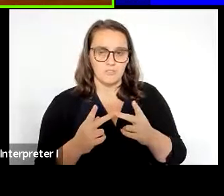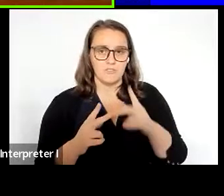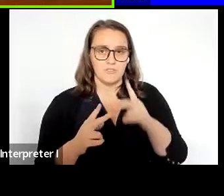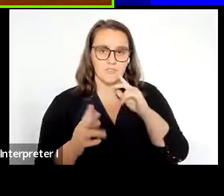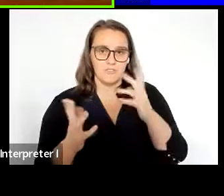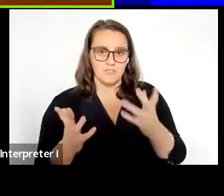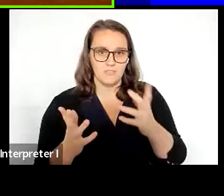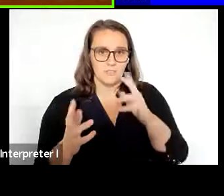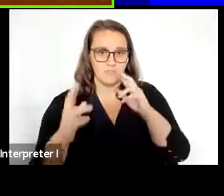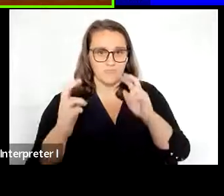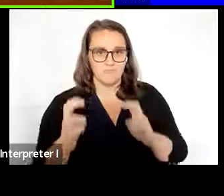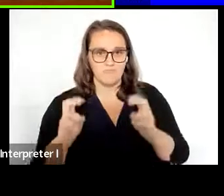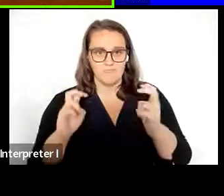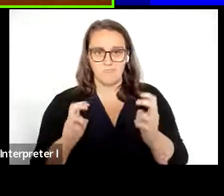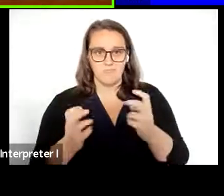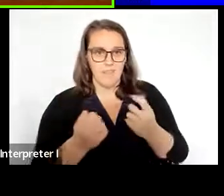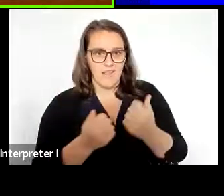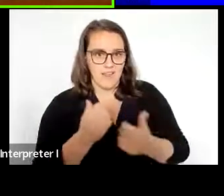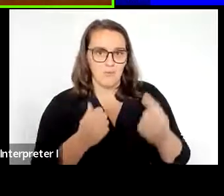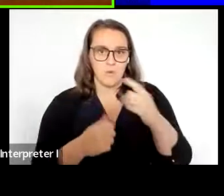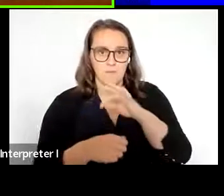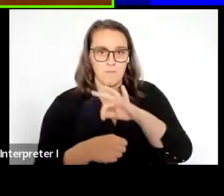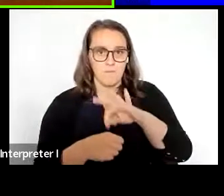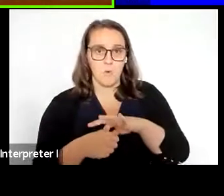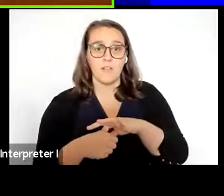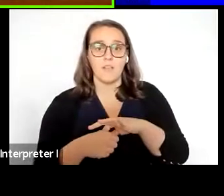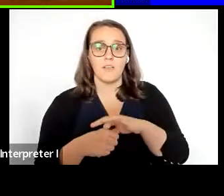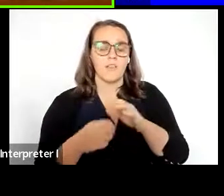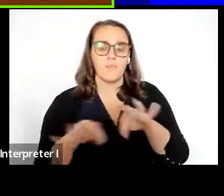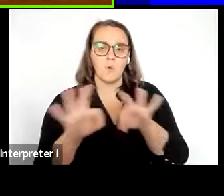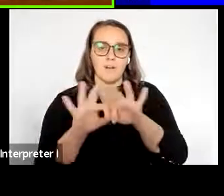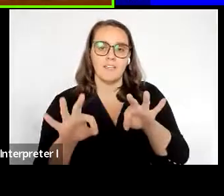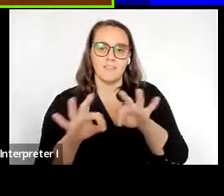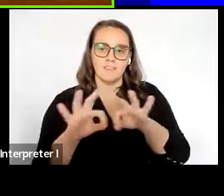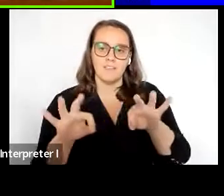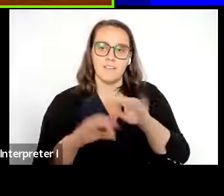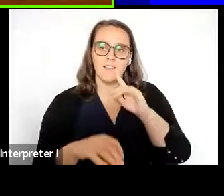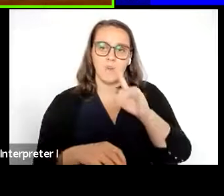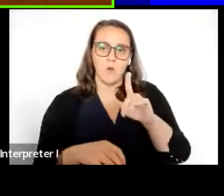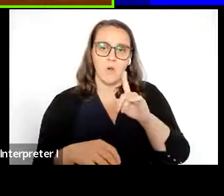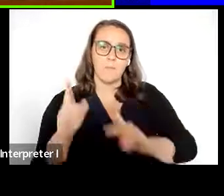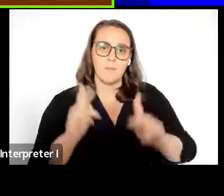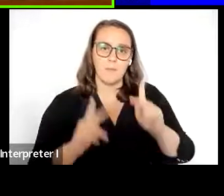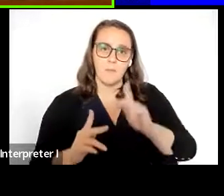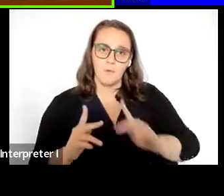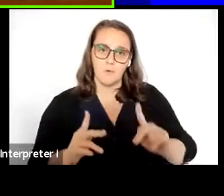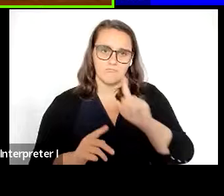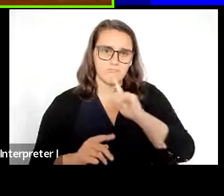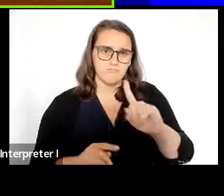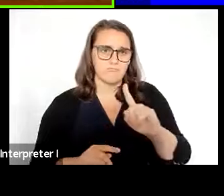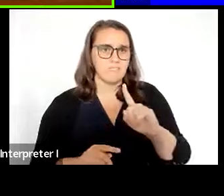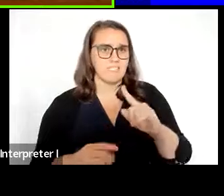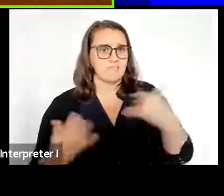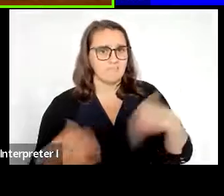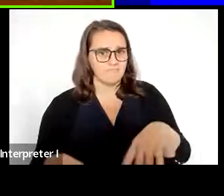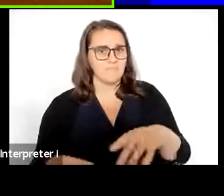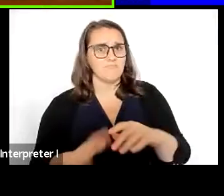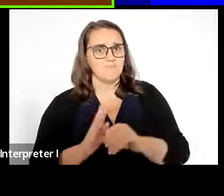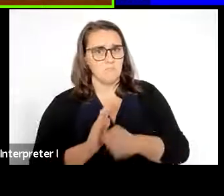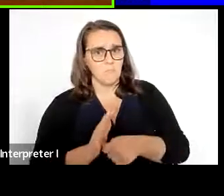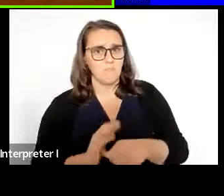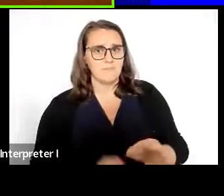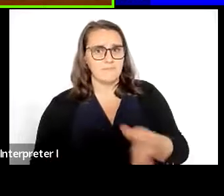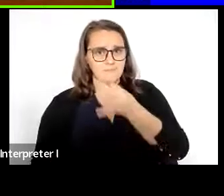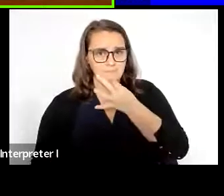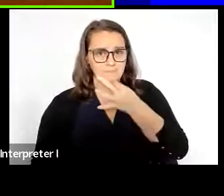and all the stakeholders on this, because it is important. And there are people with very real expertise in this area that should